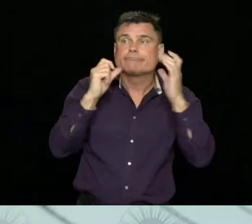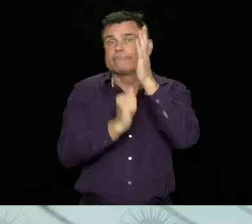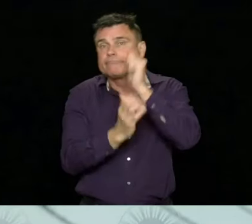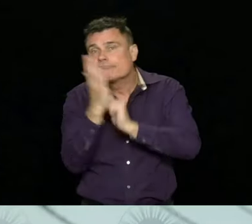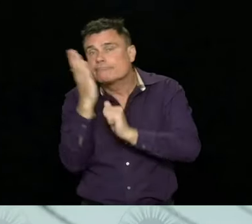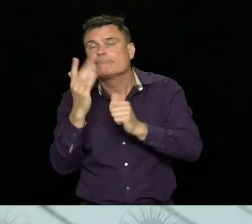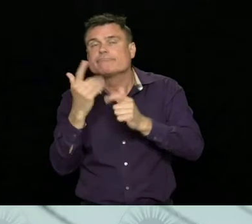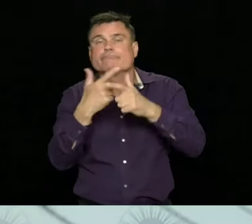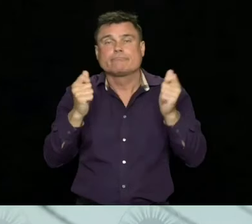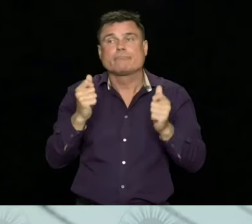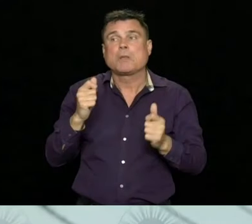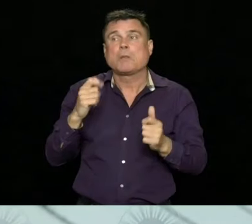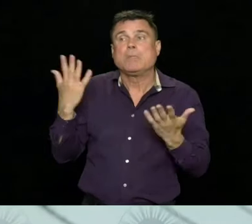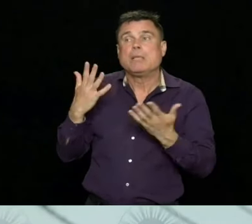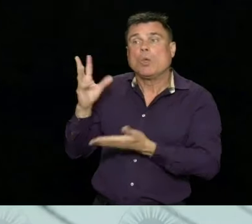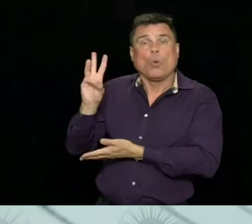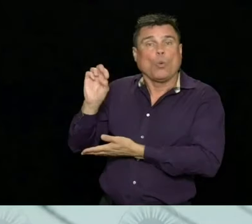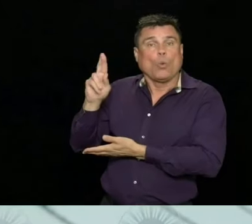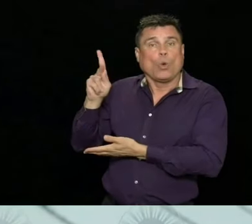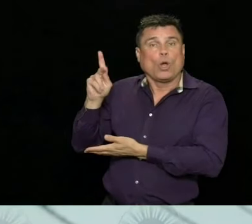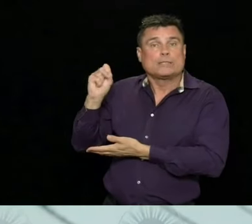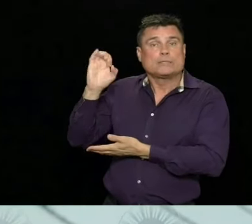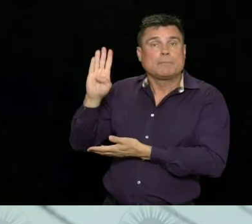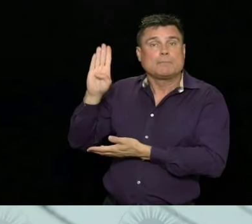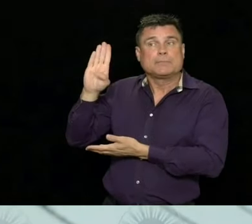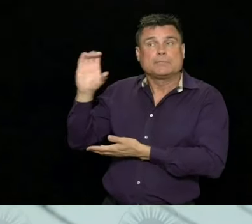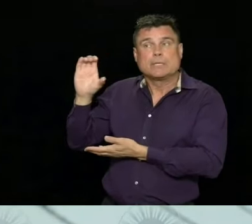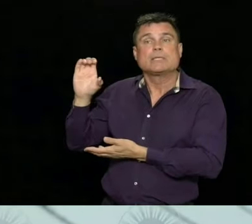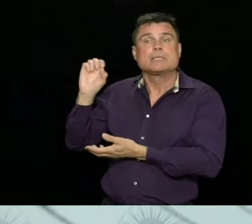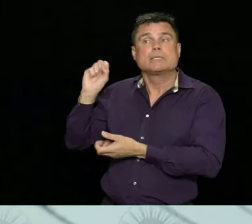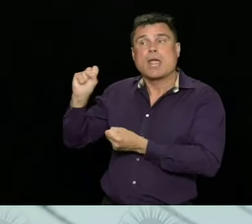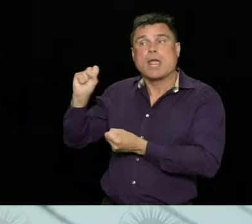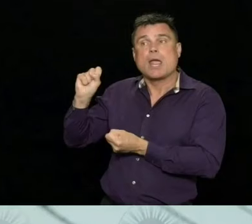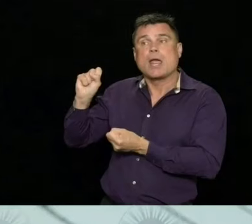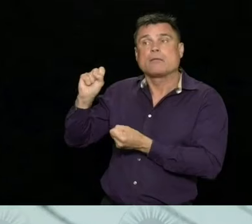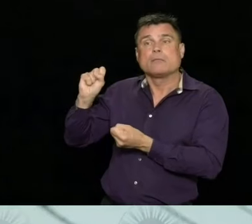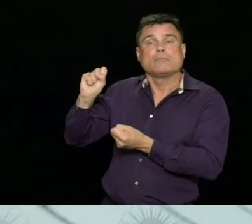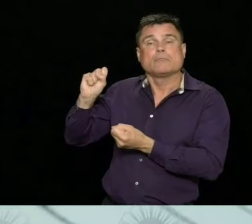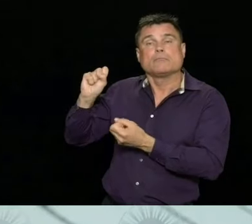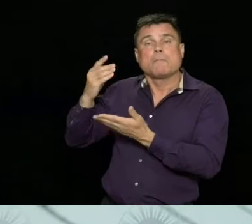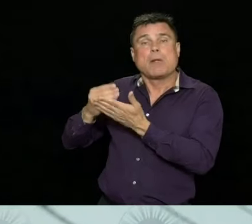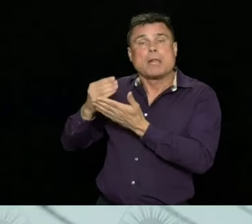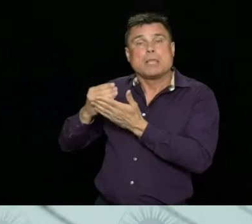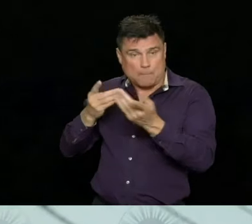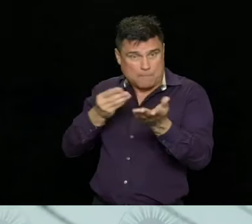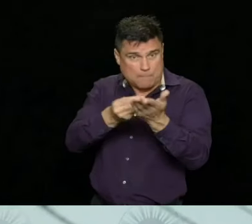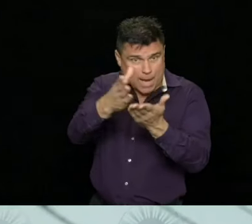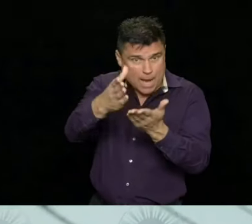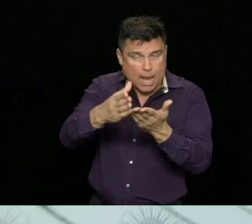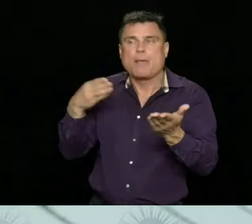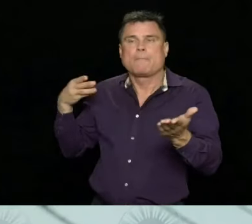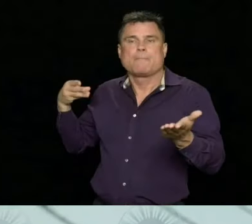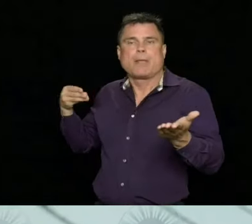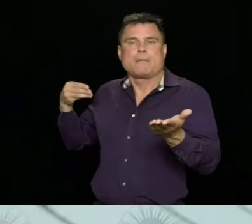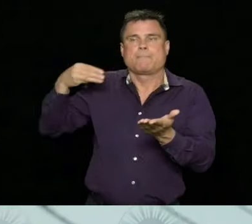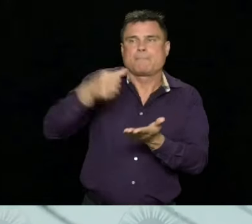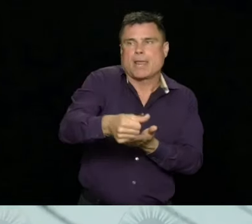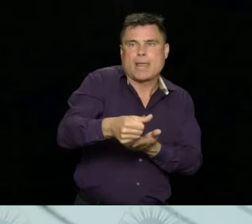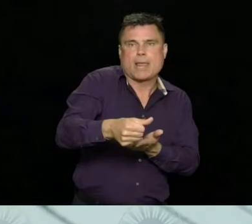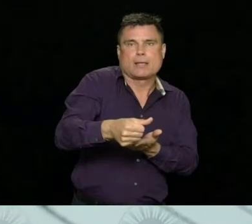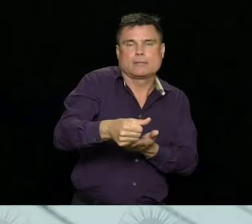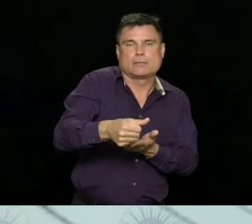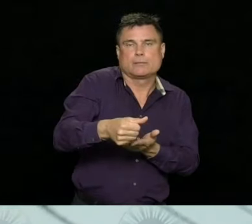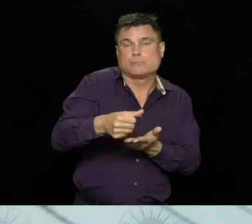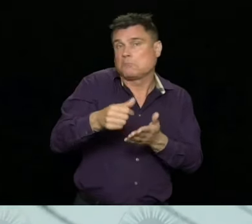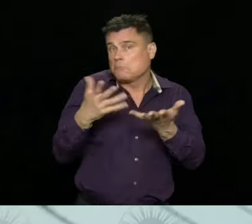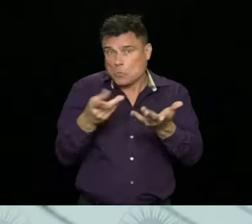purchase, so that's not necessarily passed on to customers. Yeah, good question. I think PPE issue always